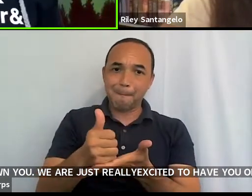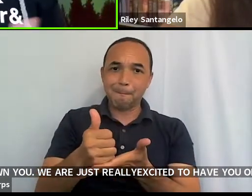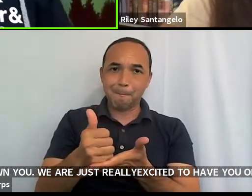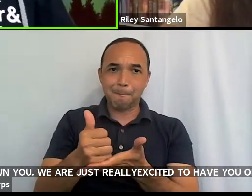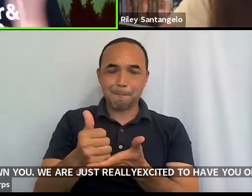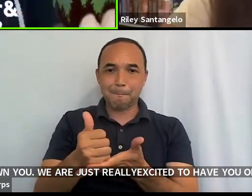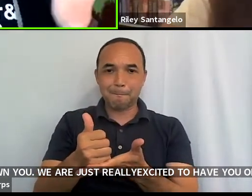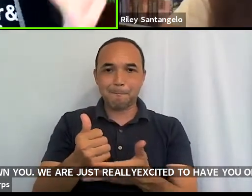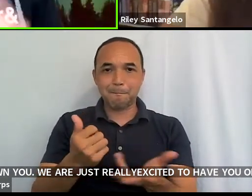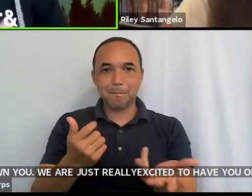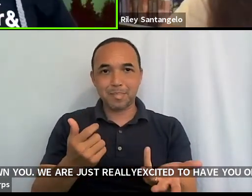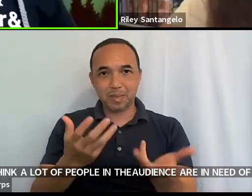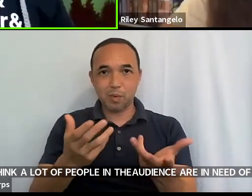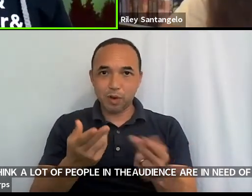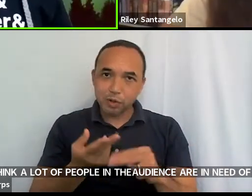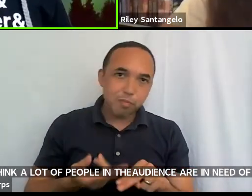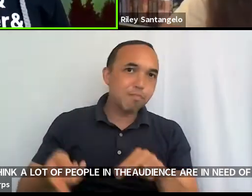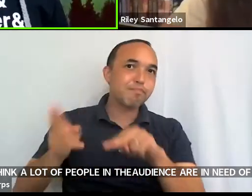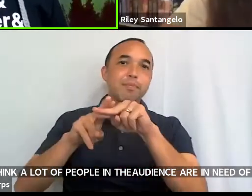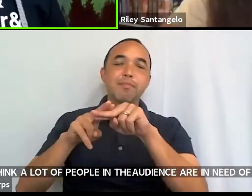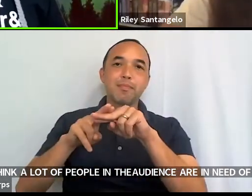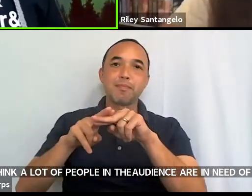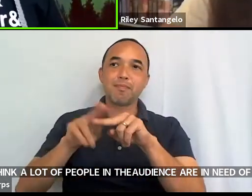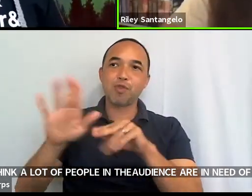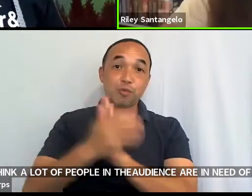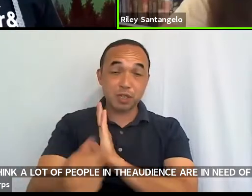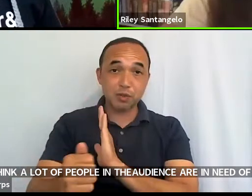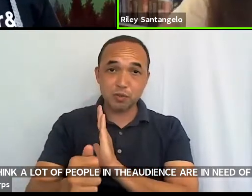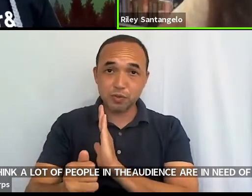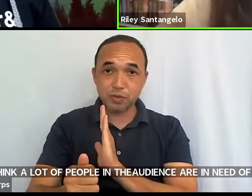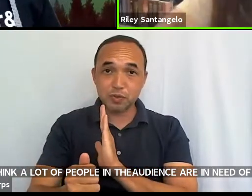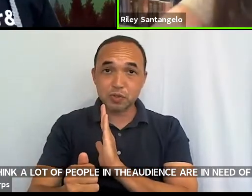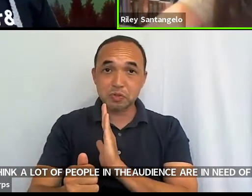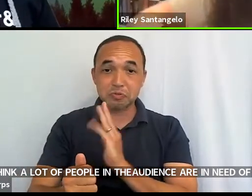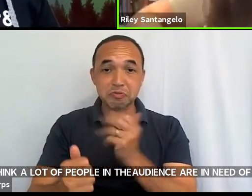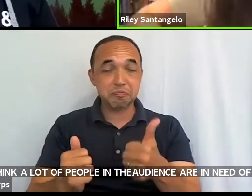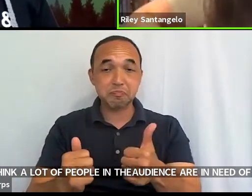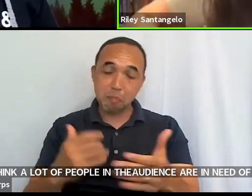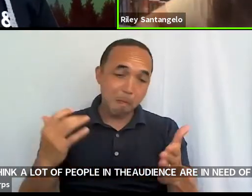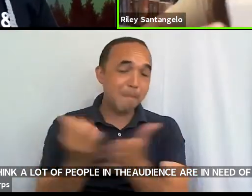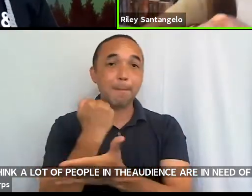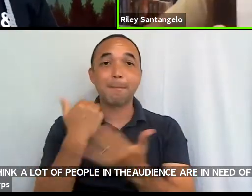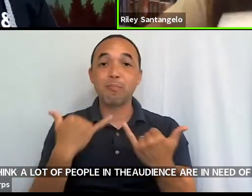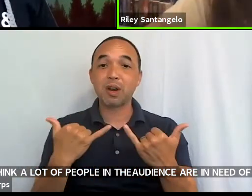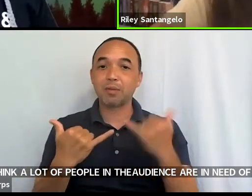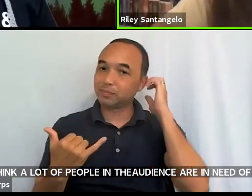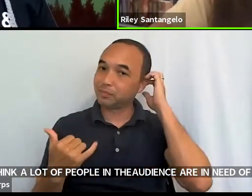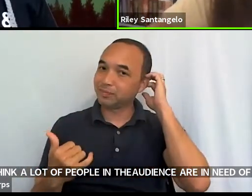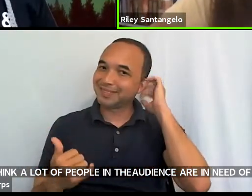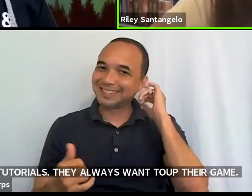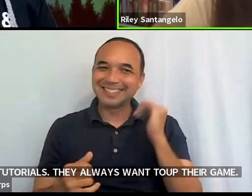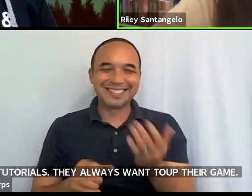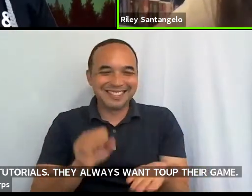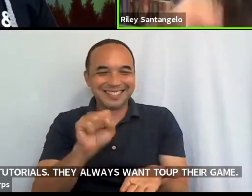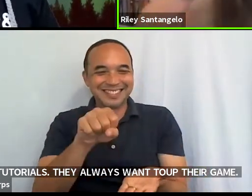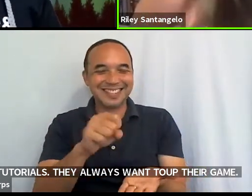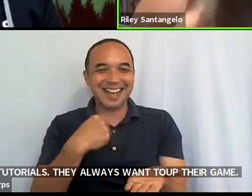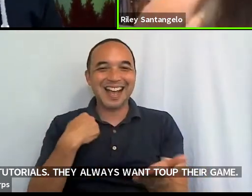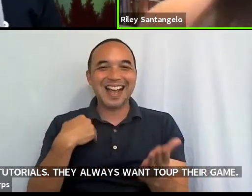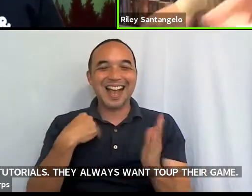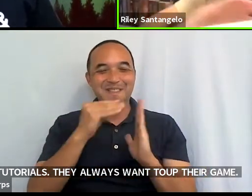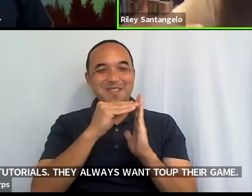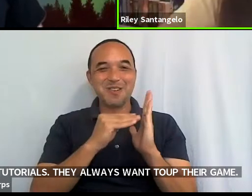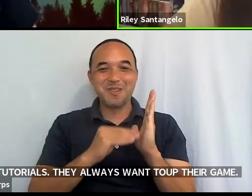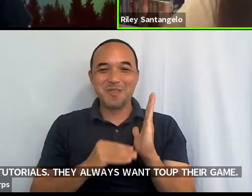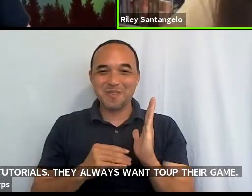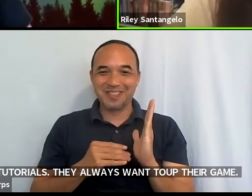their game. This is a perfect opportunity to do that. For sure. So I have notes here. I apologize if I keep looking down. I didn't